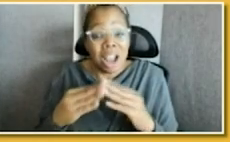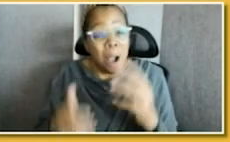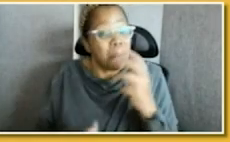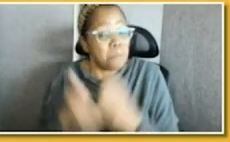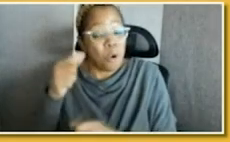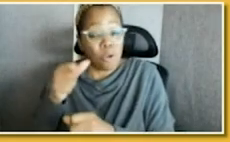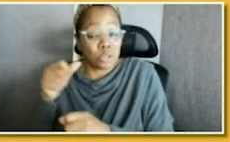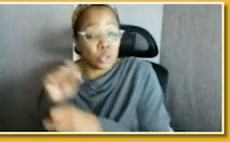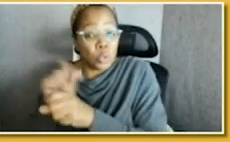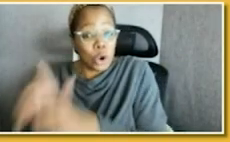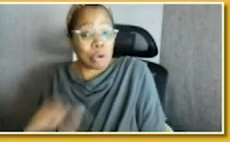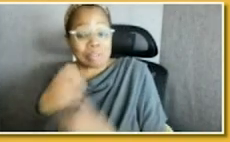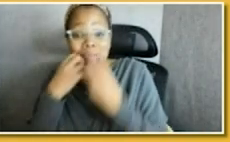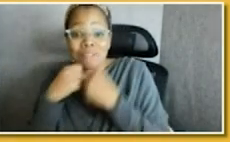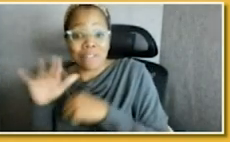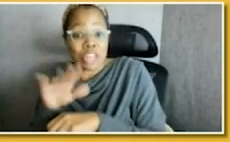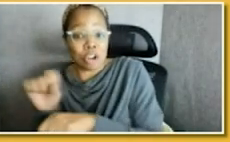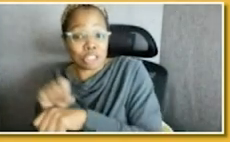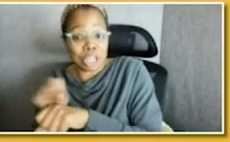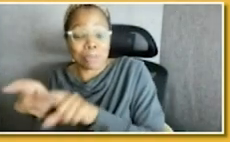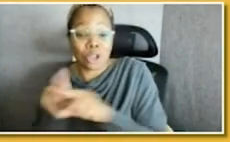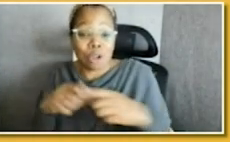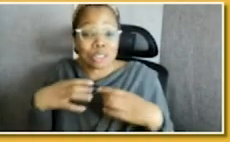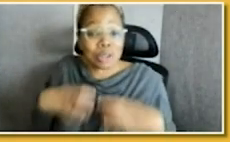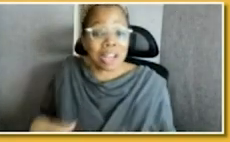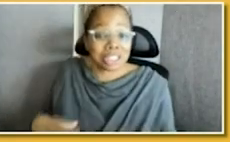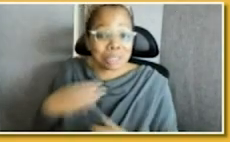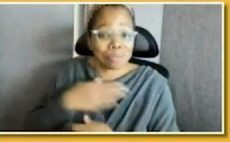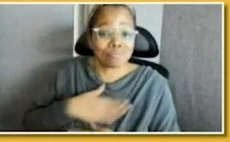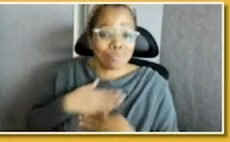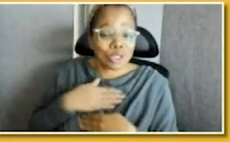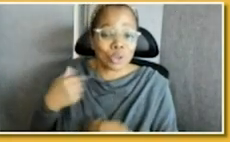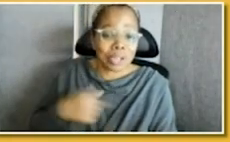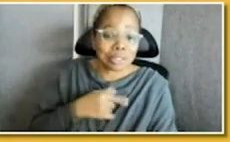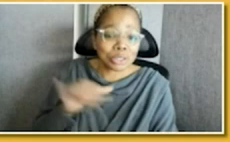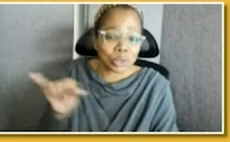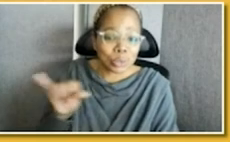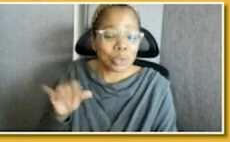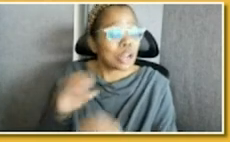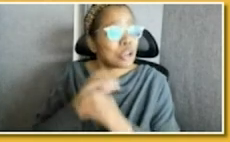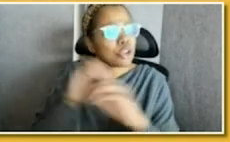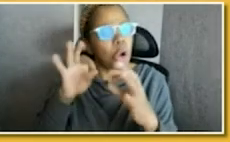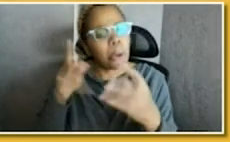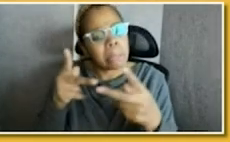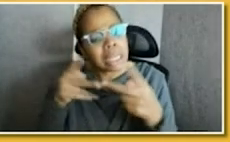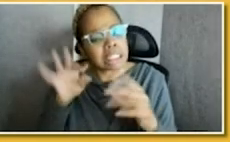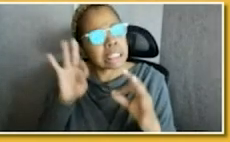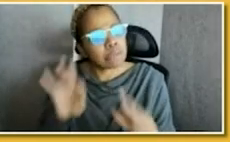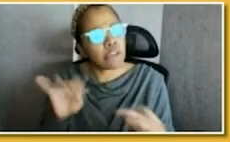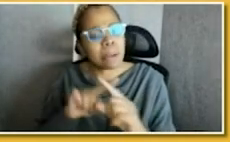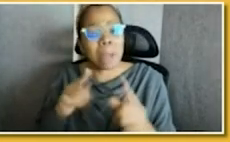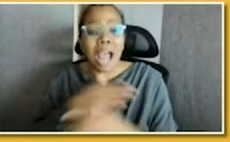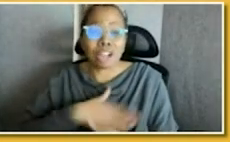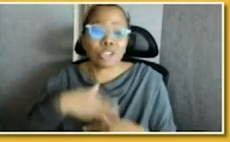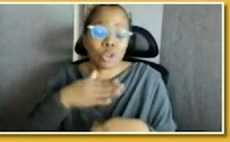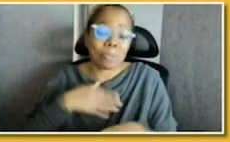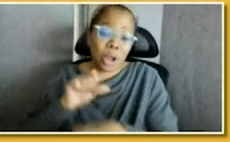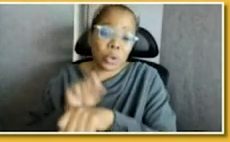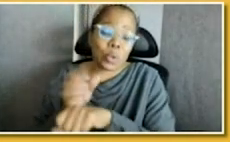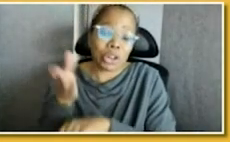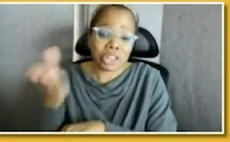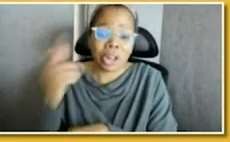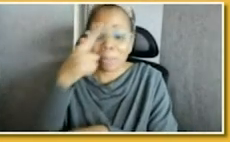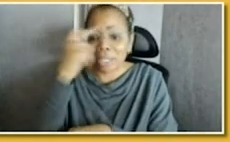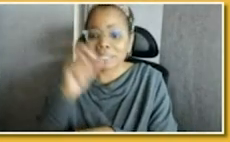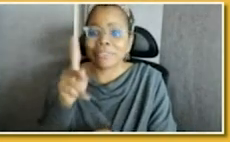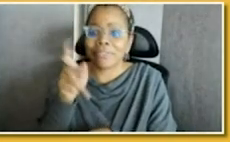time. No place is perfect, but I enjoyed the work that I did at the Postal Service because it's very important. And being a